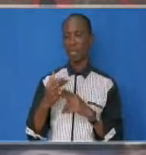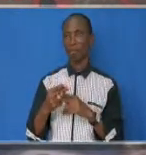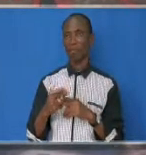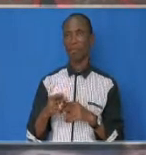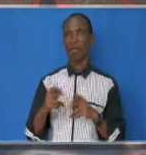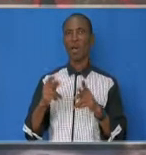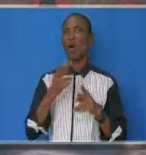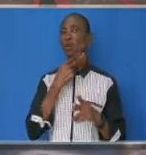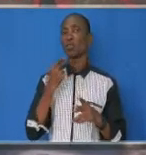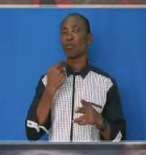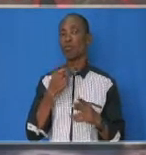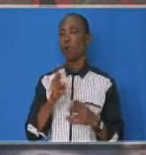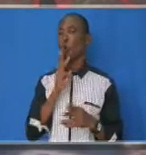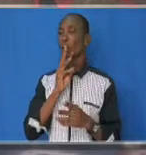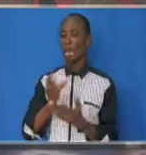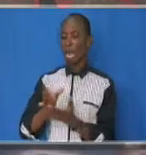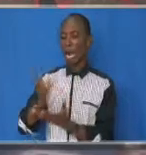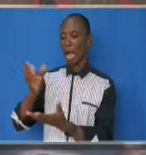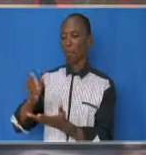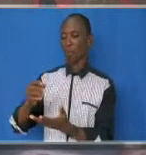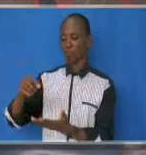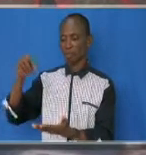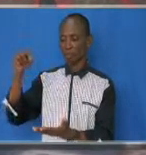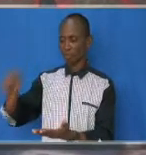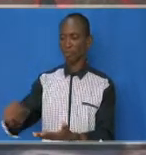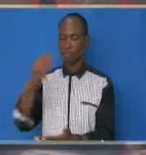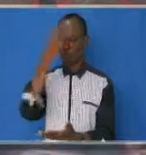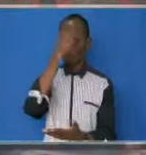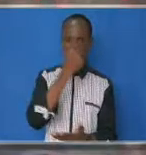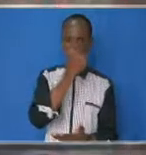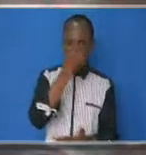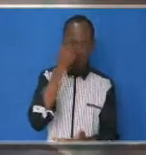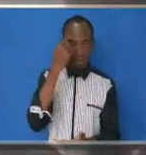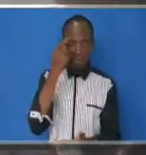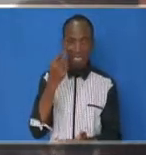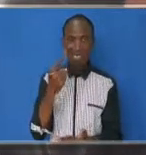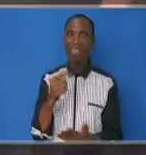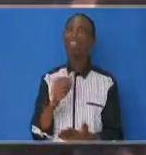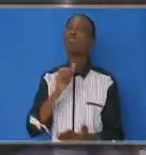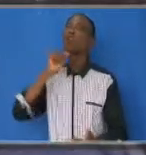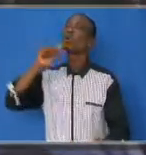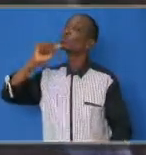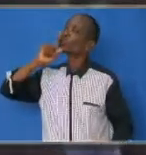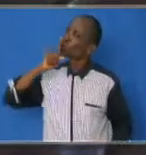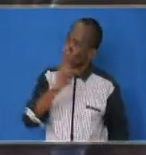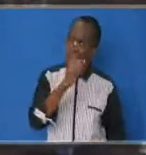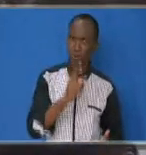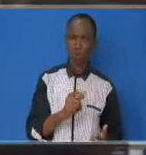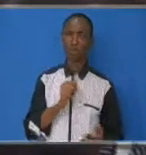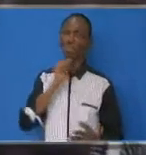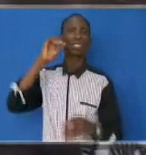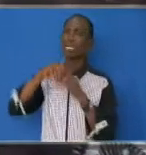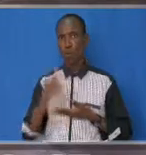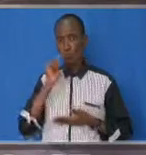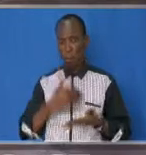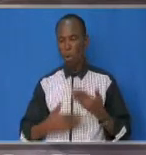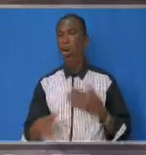kind you know. Emma you say, or how can see a pa dian su we are seeing? And so